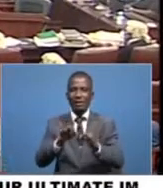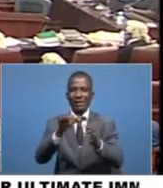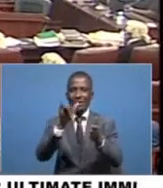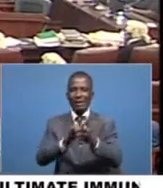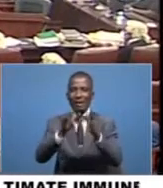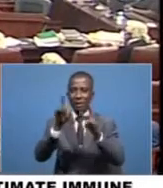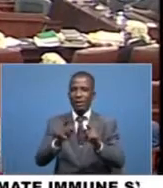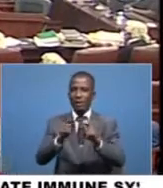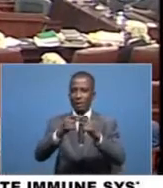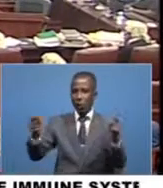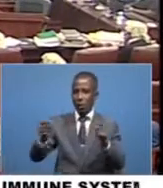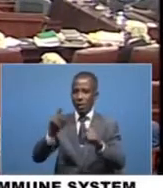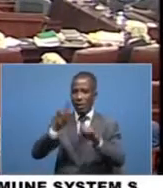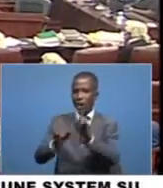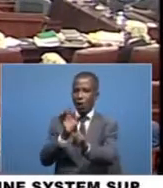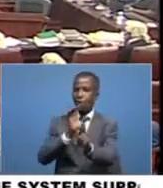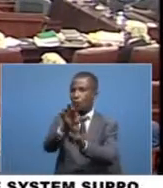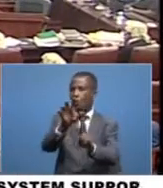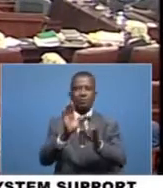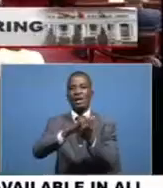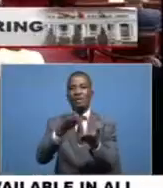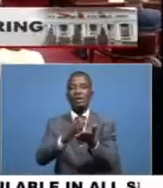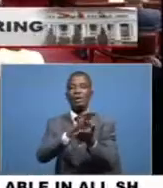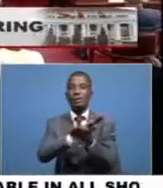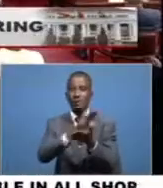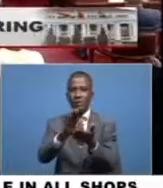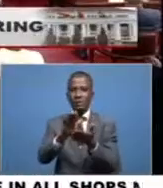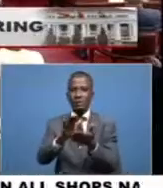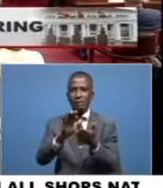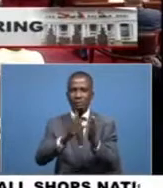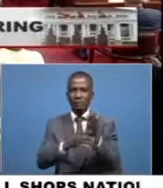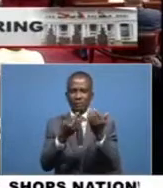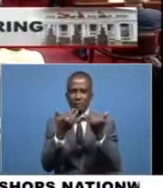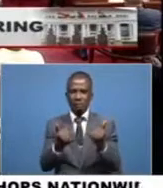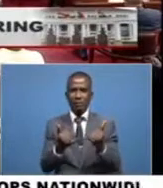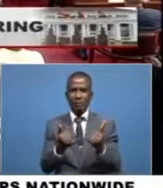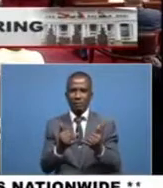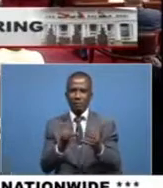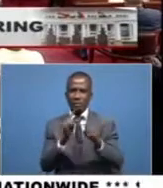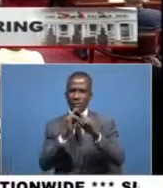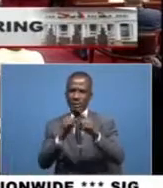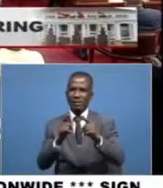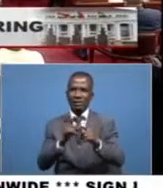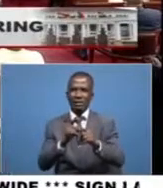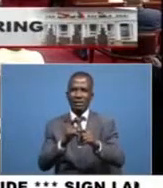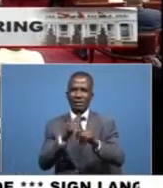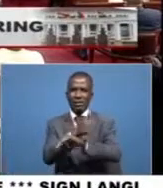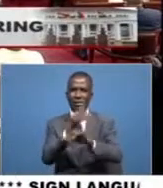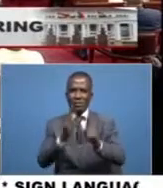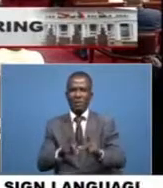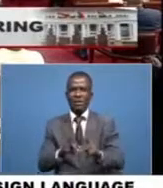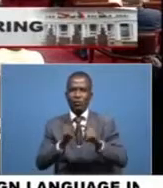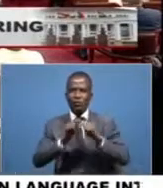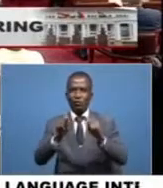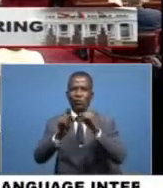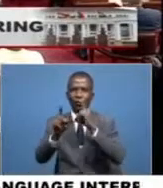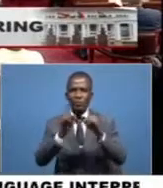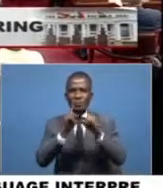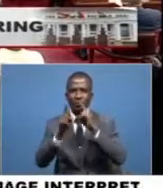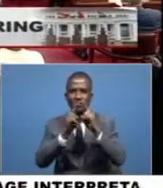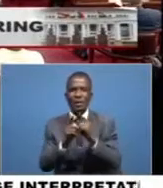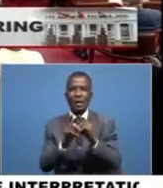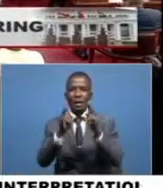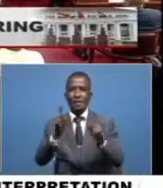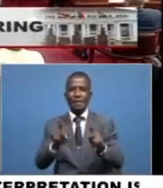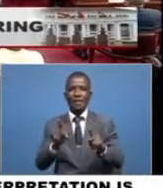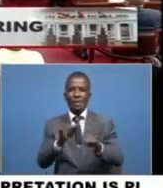to cross-examine him. This procedure, therefore, is not lightened by the absence of the defendant at the trial. The absence of the defendant will